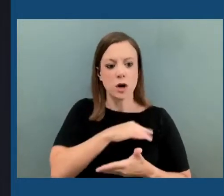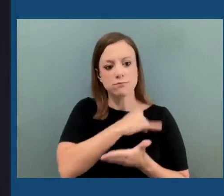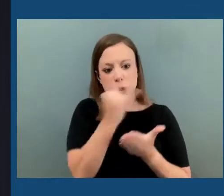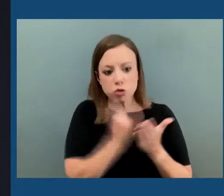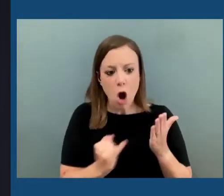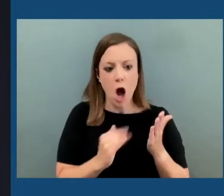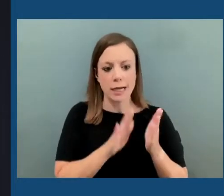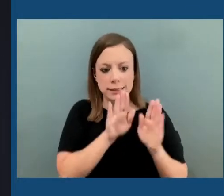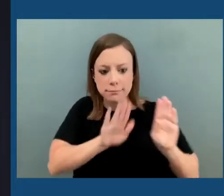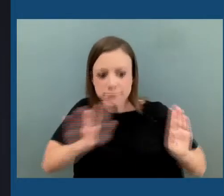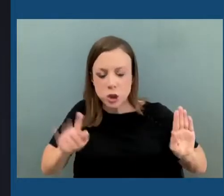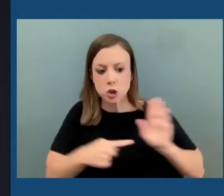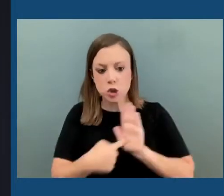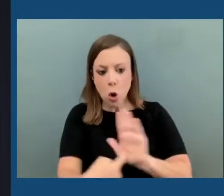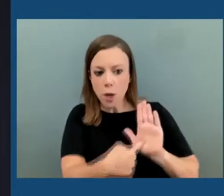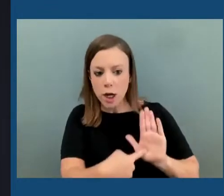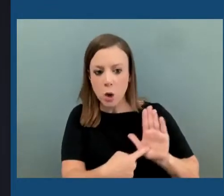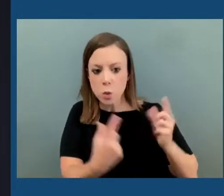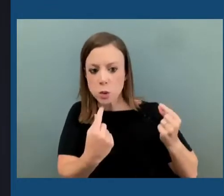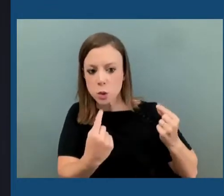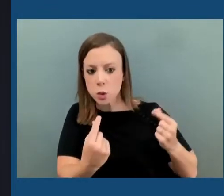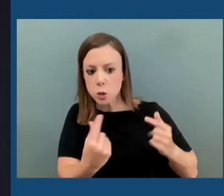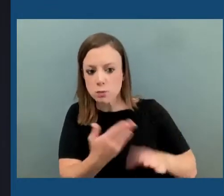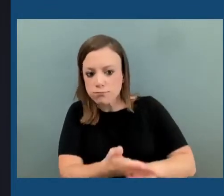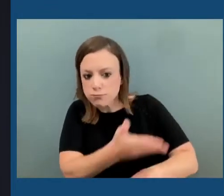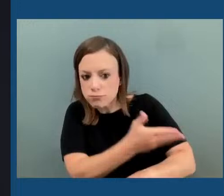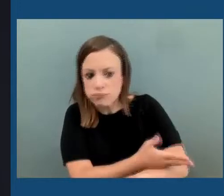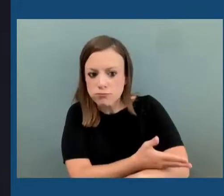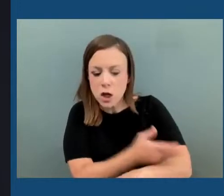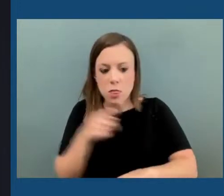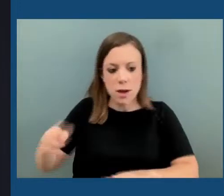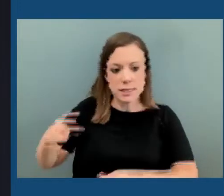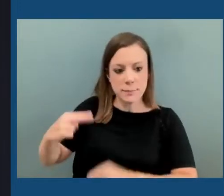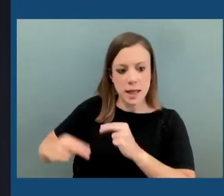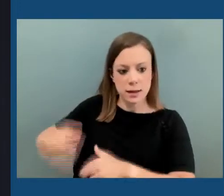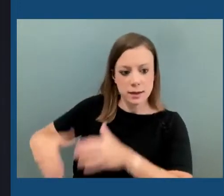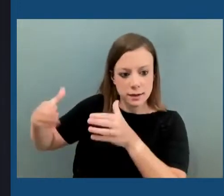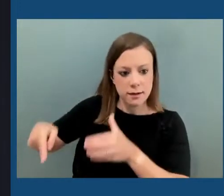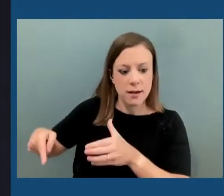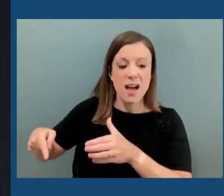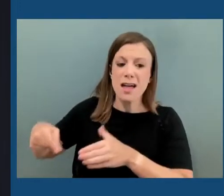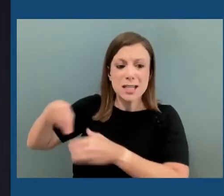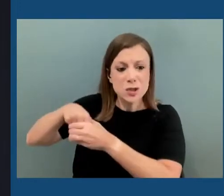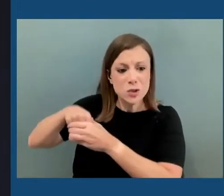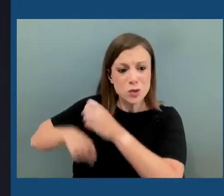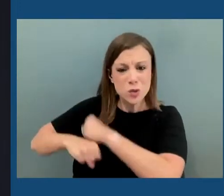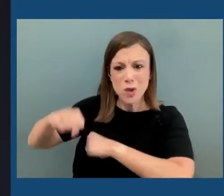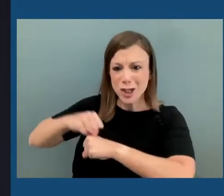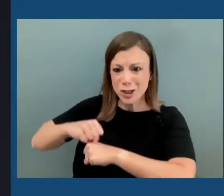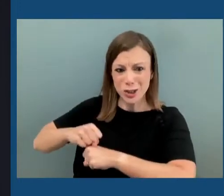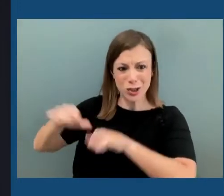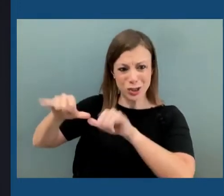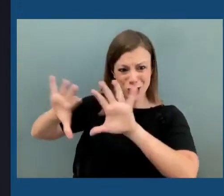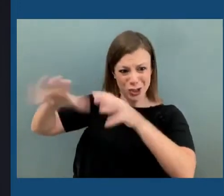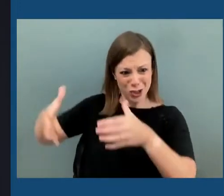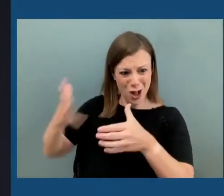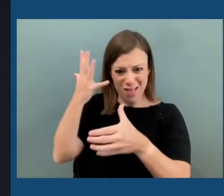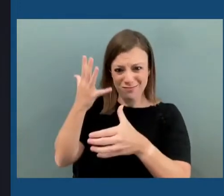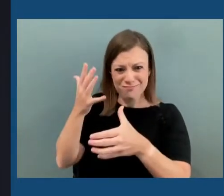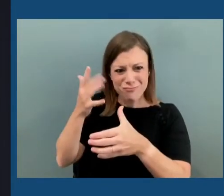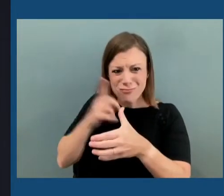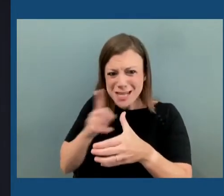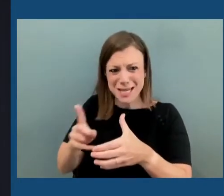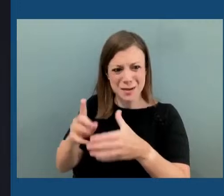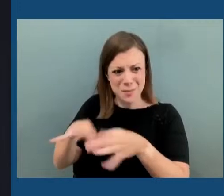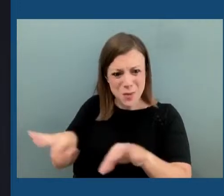of enhancing the traveler's experience, and this matters. Infrastructure like this matters. When we invite people from around the country and around the world,